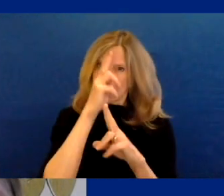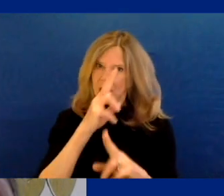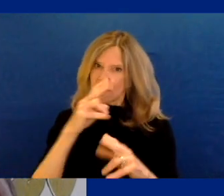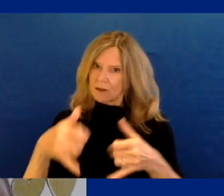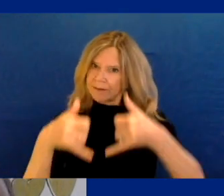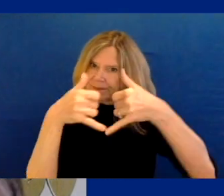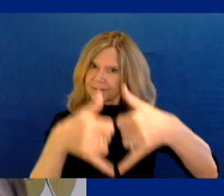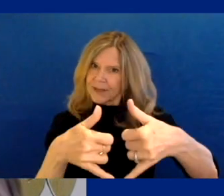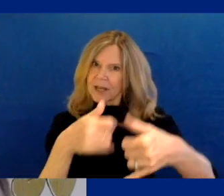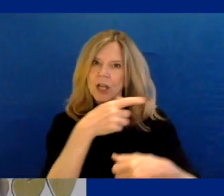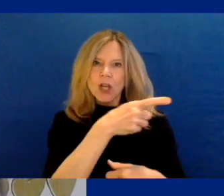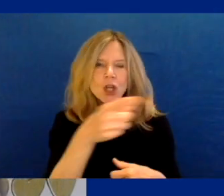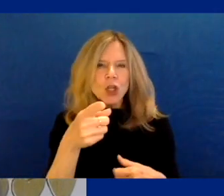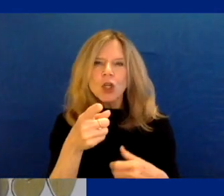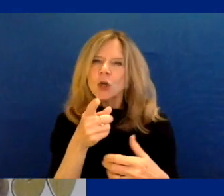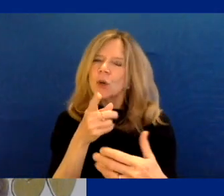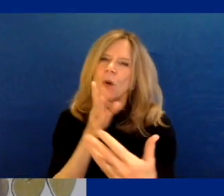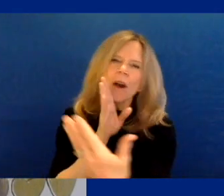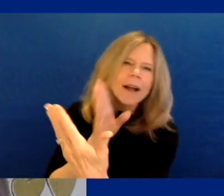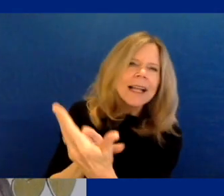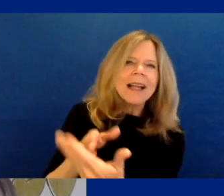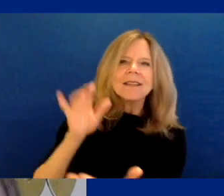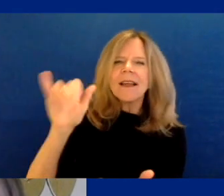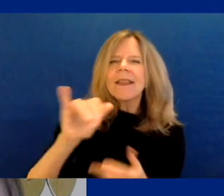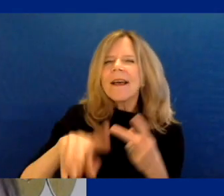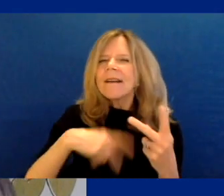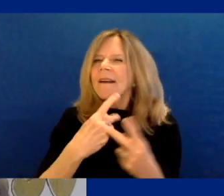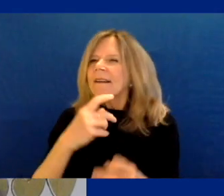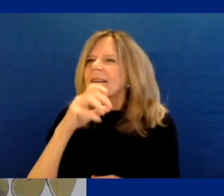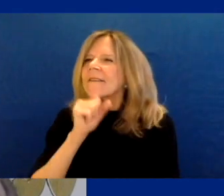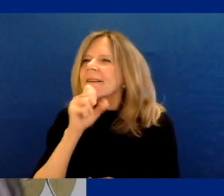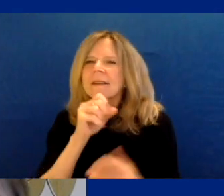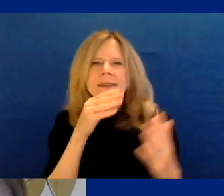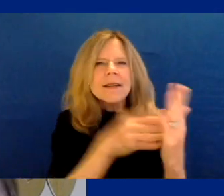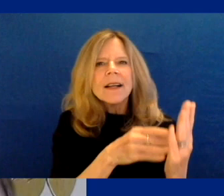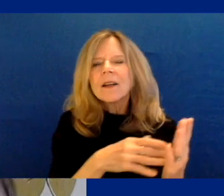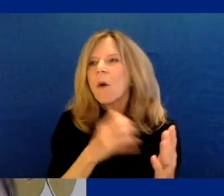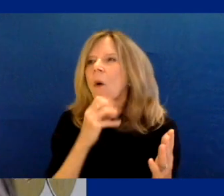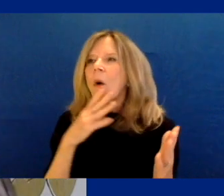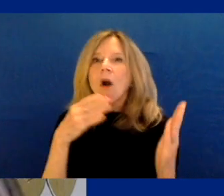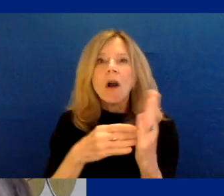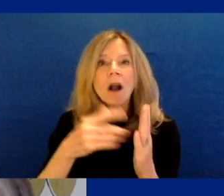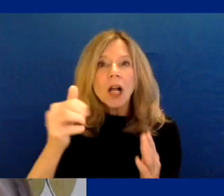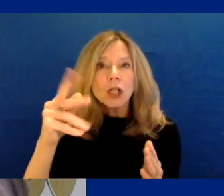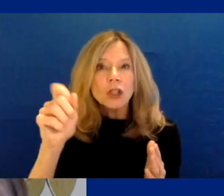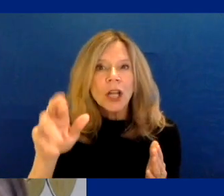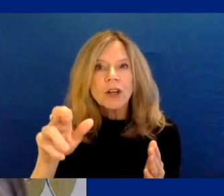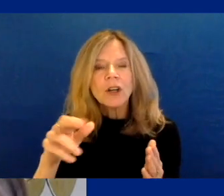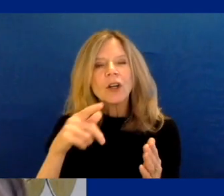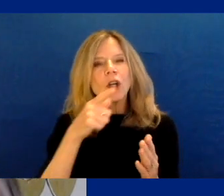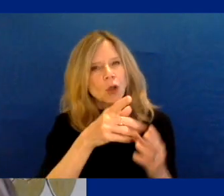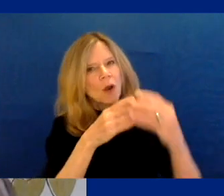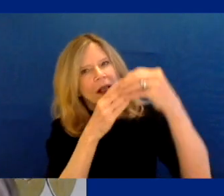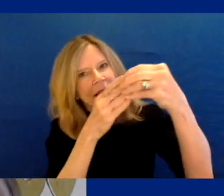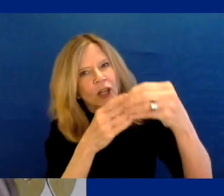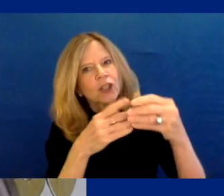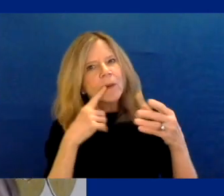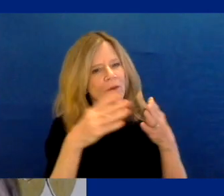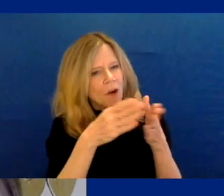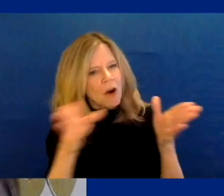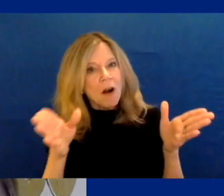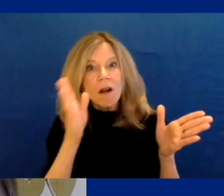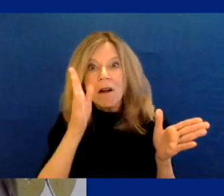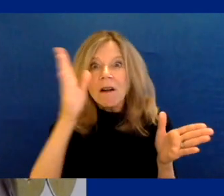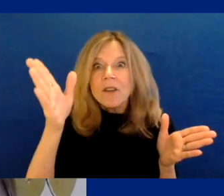Award for standing up against gender and age discrimination and for your leadership in opening pathways for women in